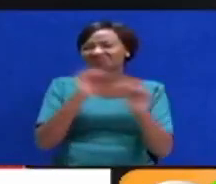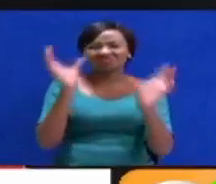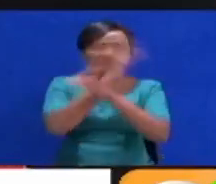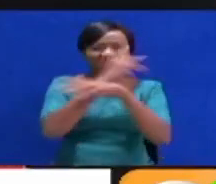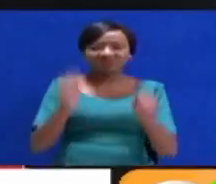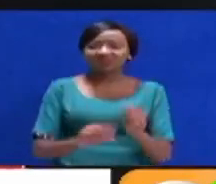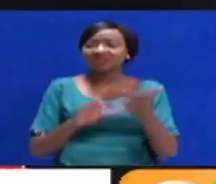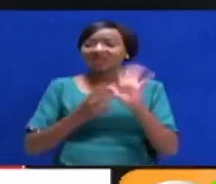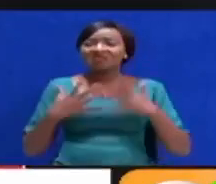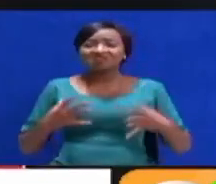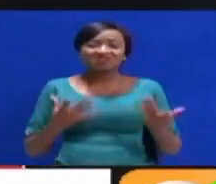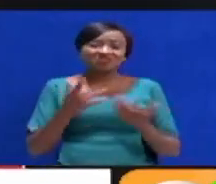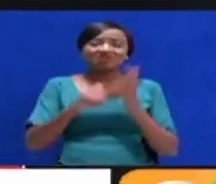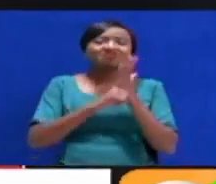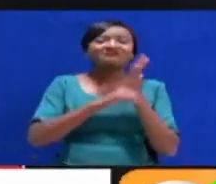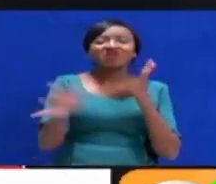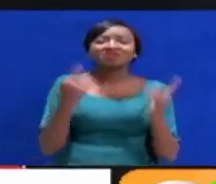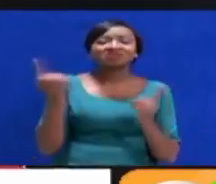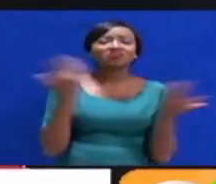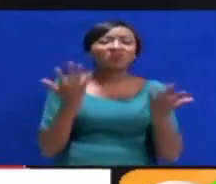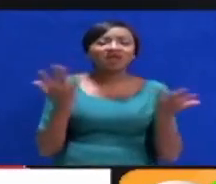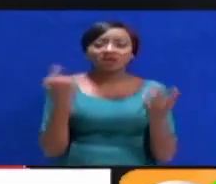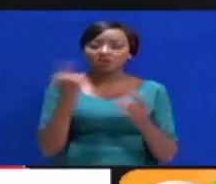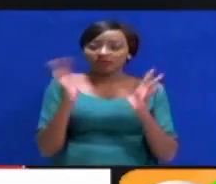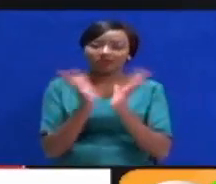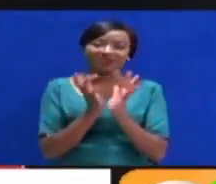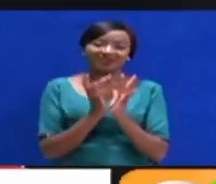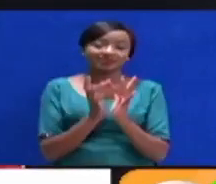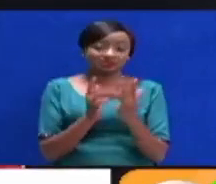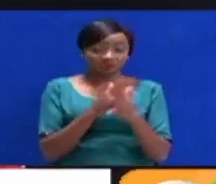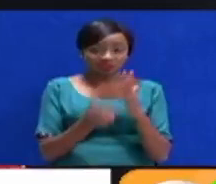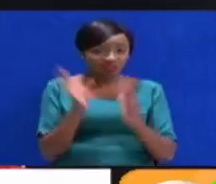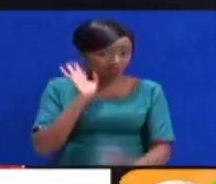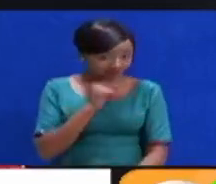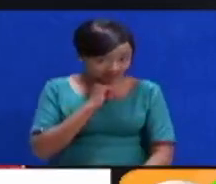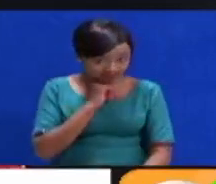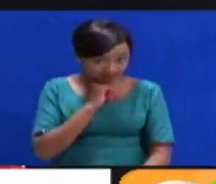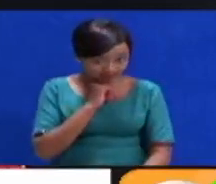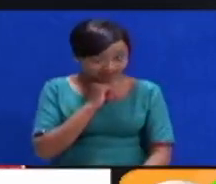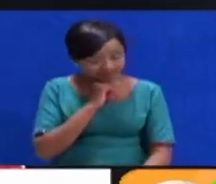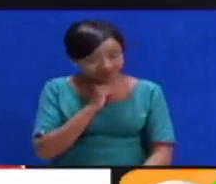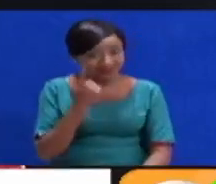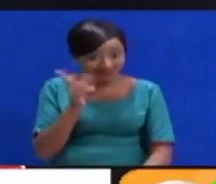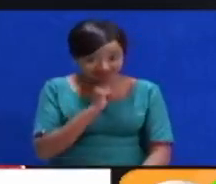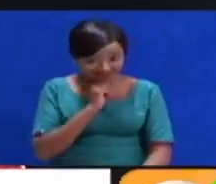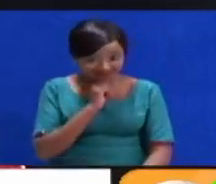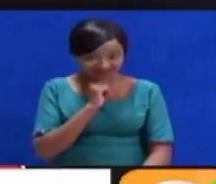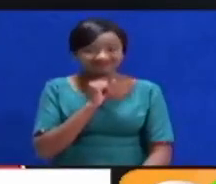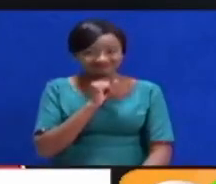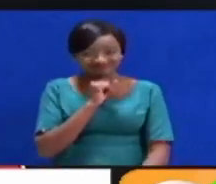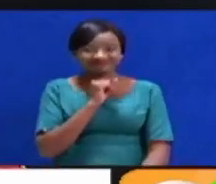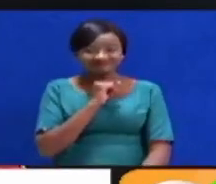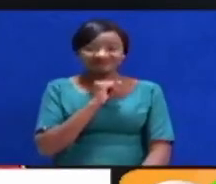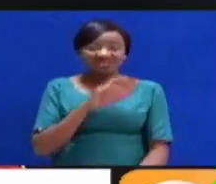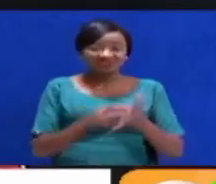him. He's only popular on social media." You've heard these, right? Now, it is not in my place right now to